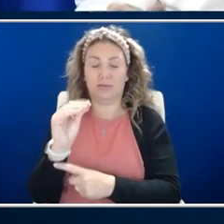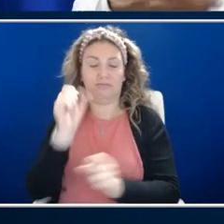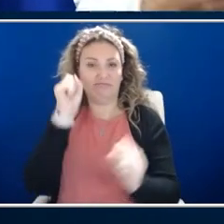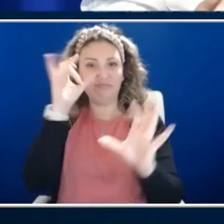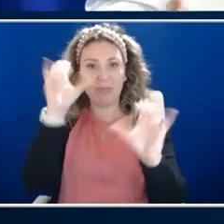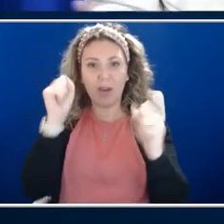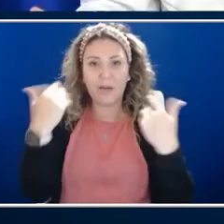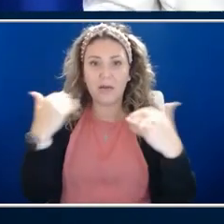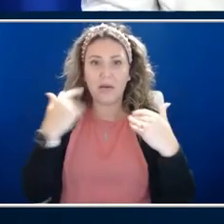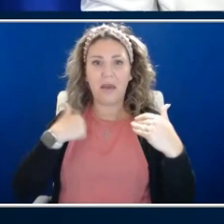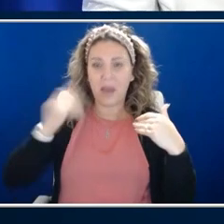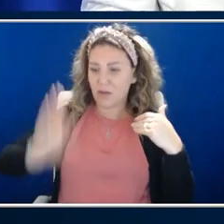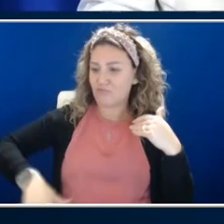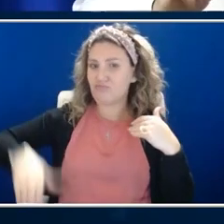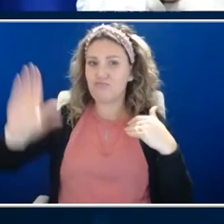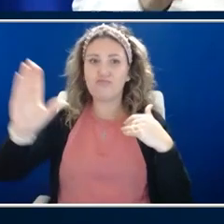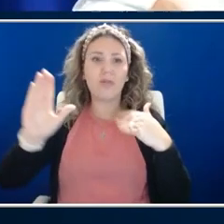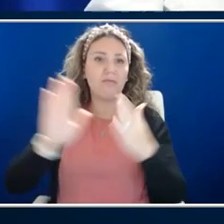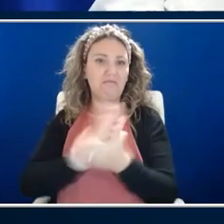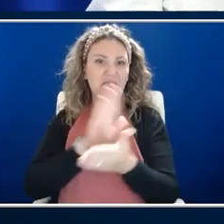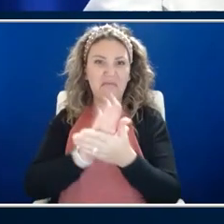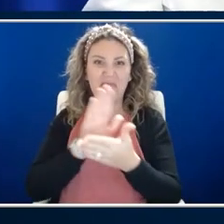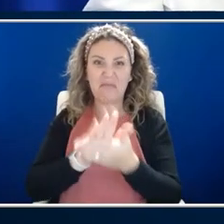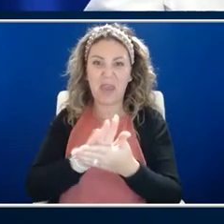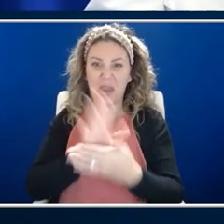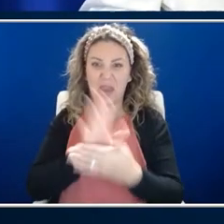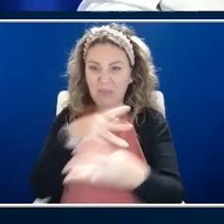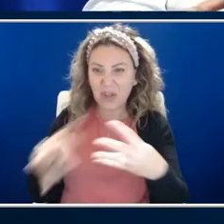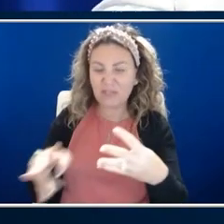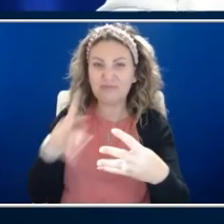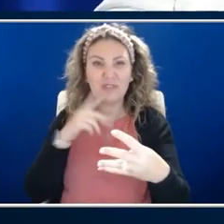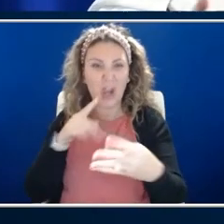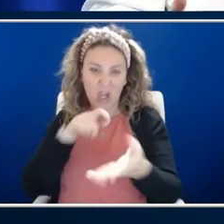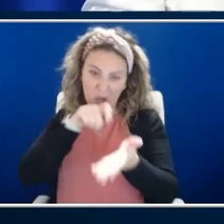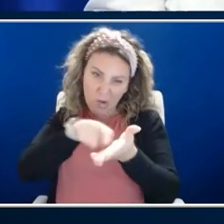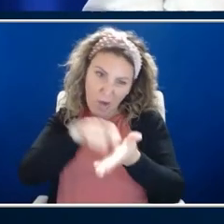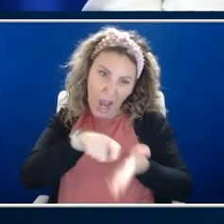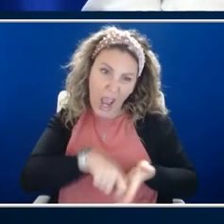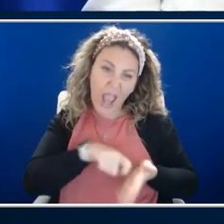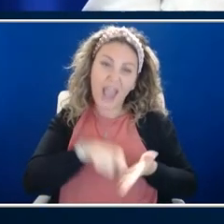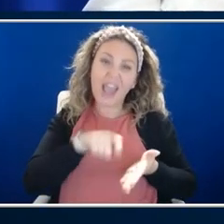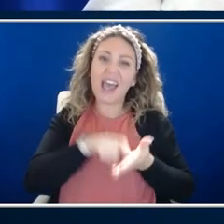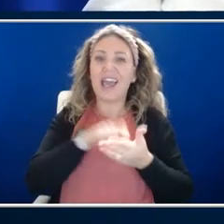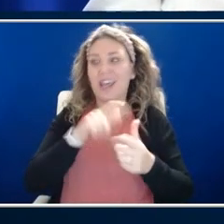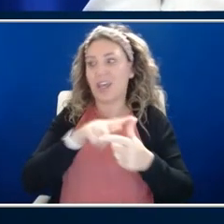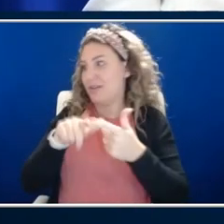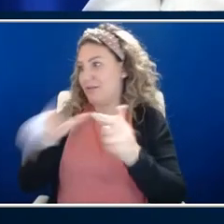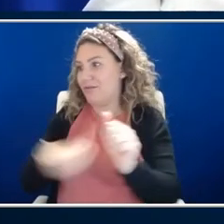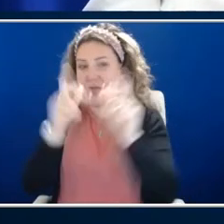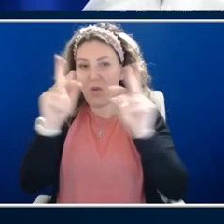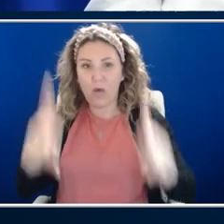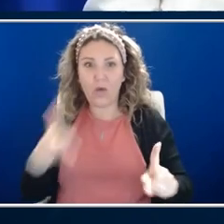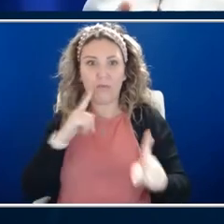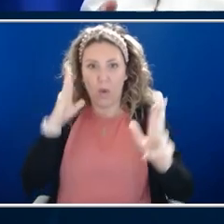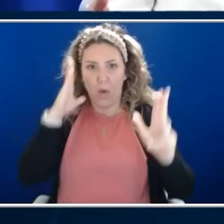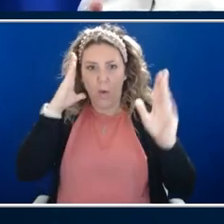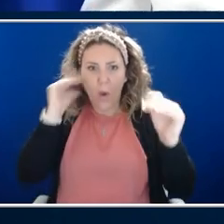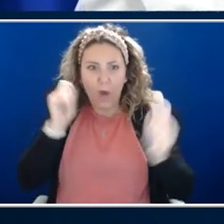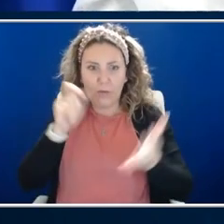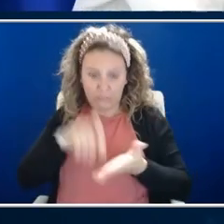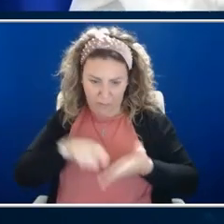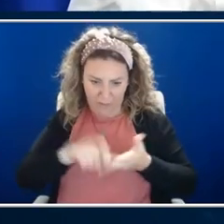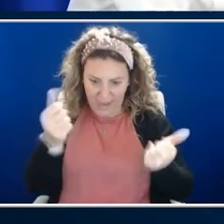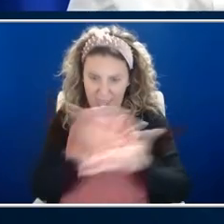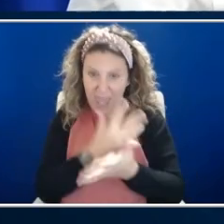grew up in the era of paper charts, right? You wrote everything down. And then when your patient came back for a follow-up visit, you hope you wrote it all down. And then you got to find